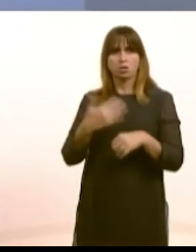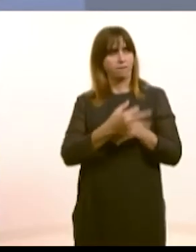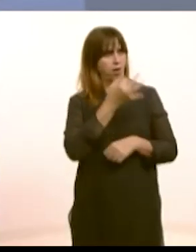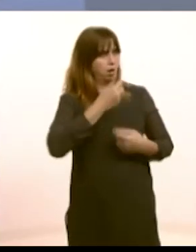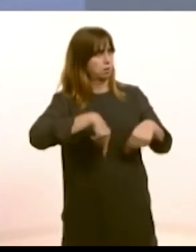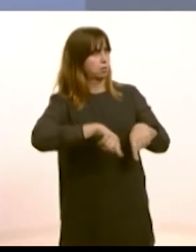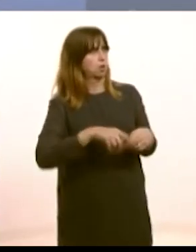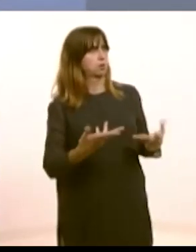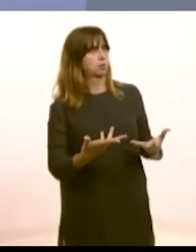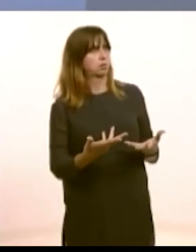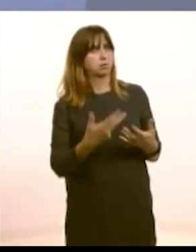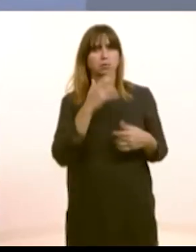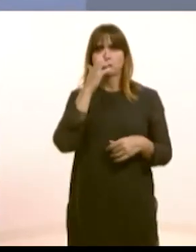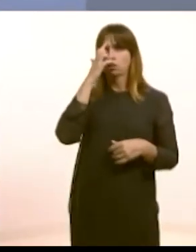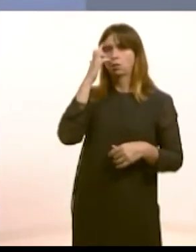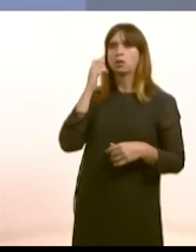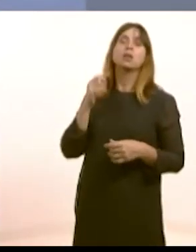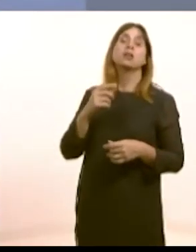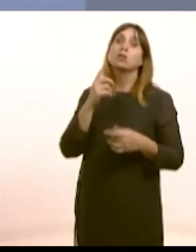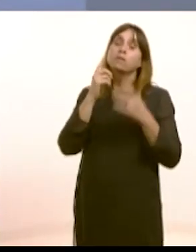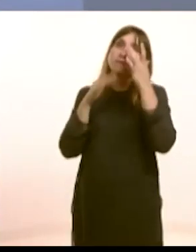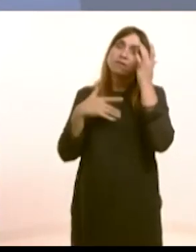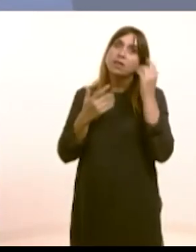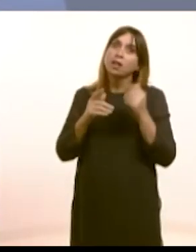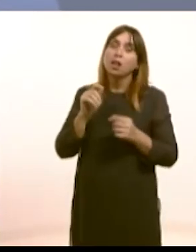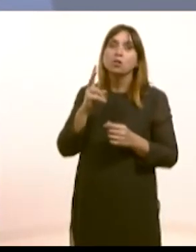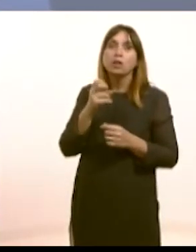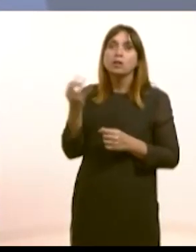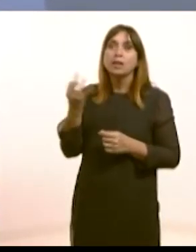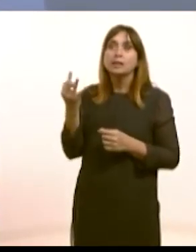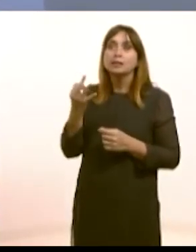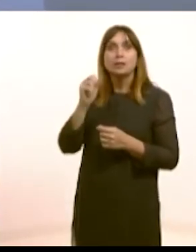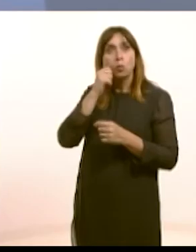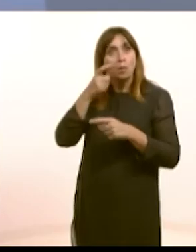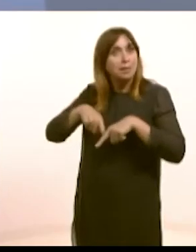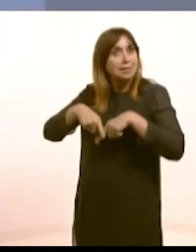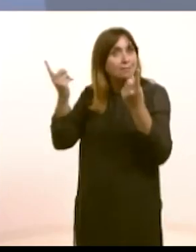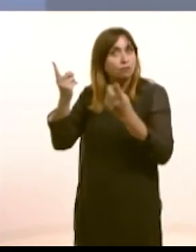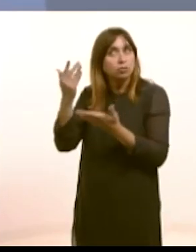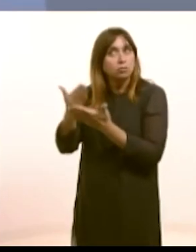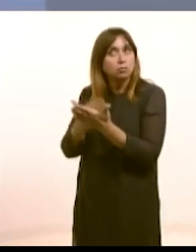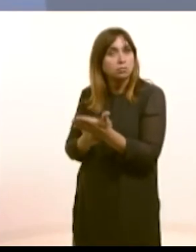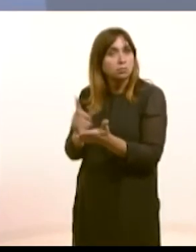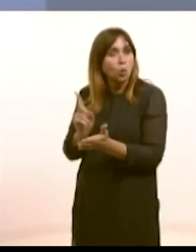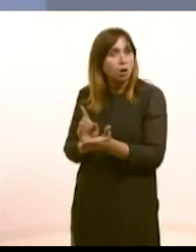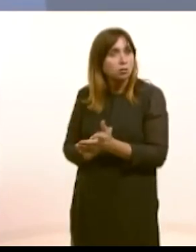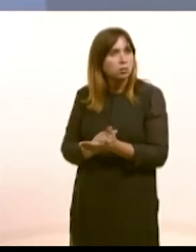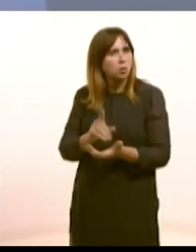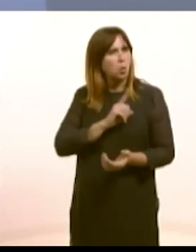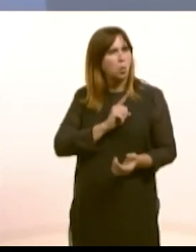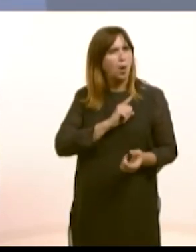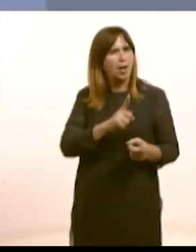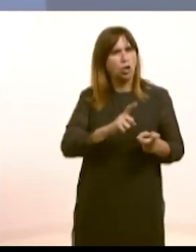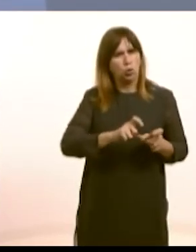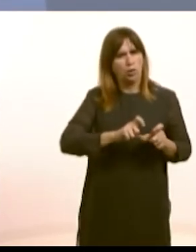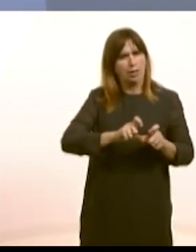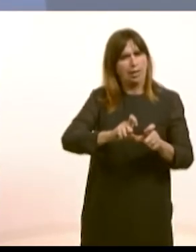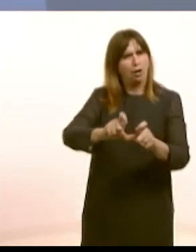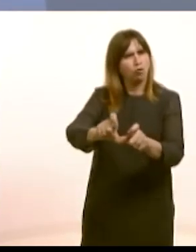believing that the labour rate relief scheme would be different from business as usual. So what reasons can you give us for making the current system